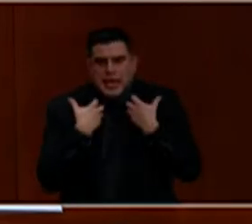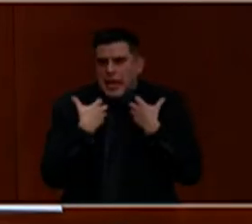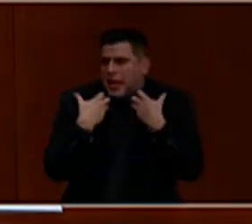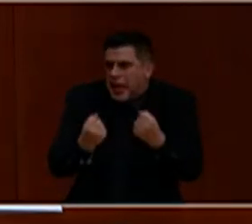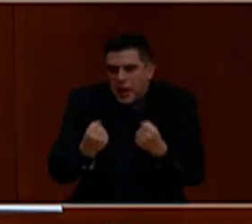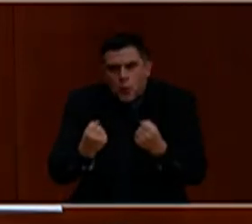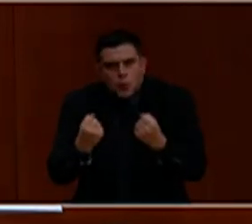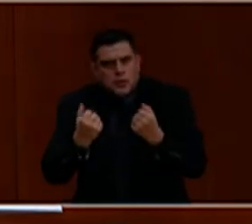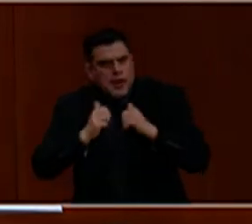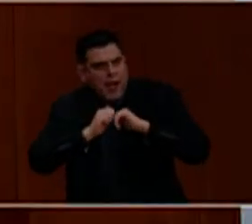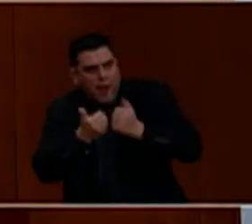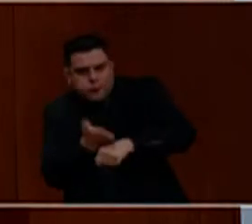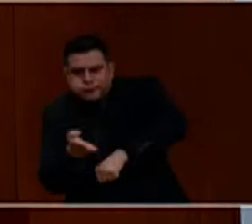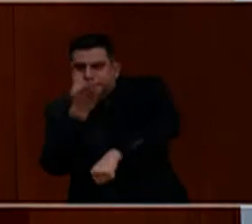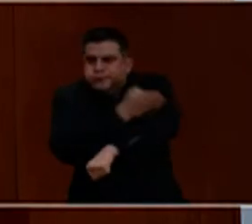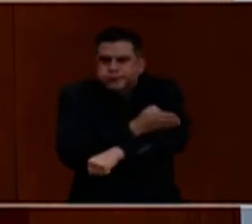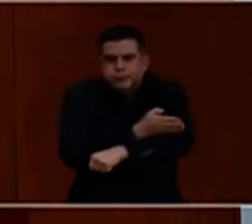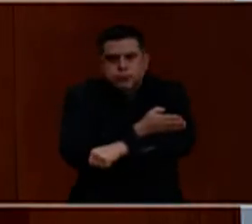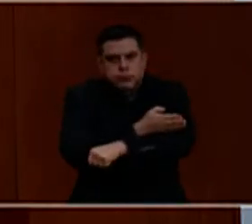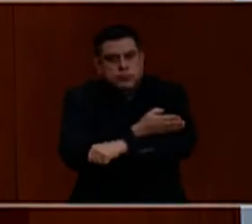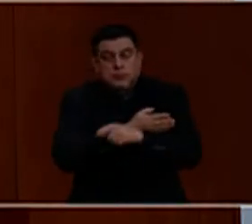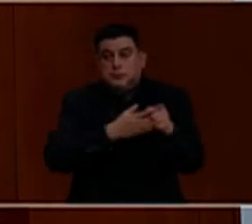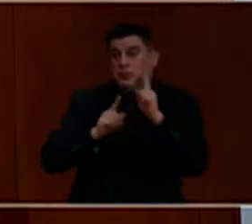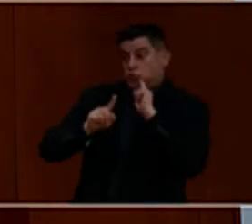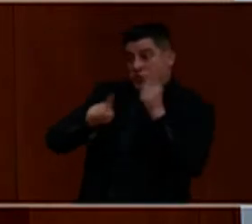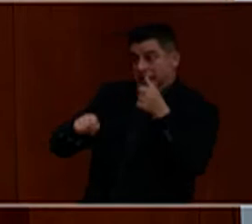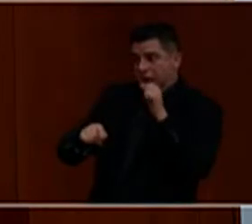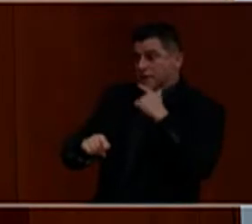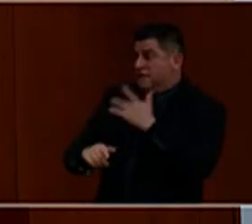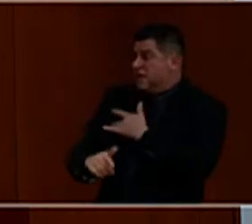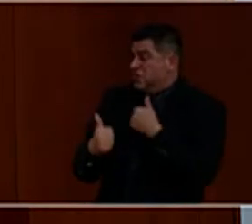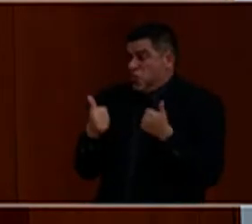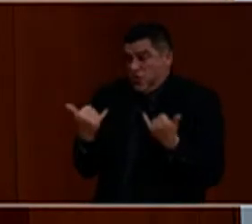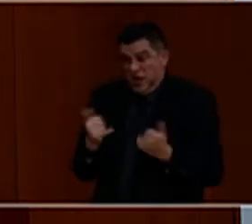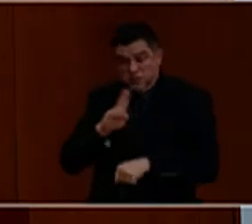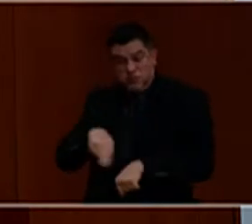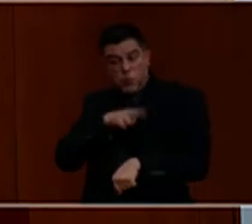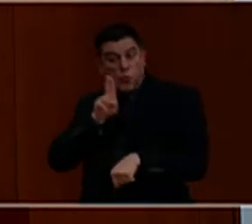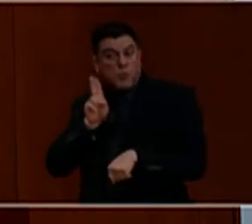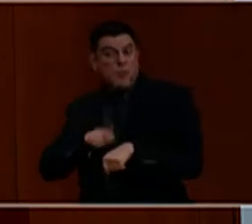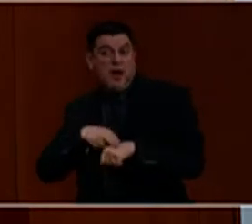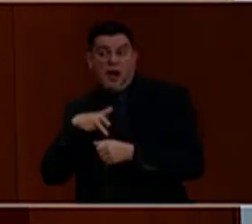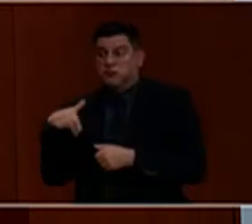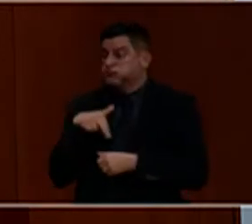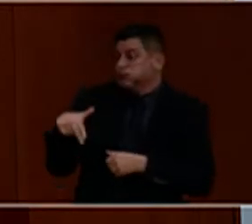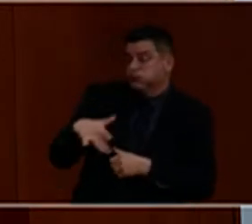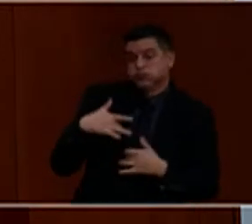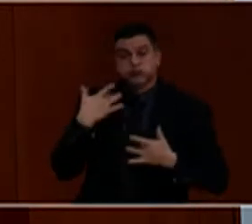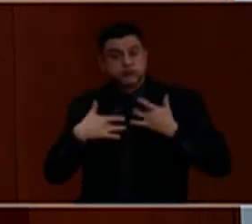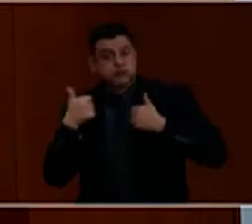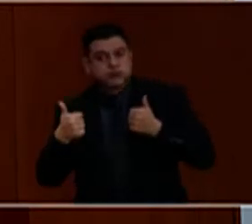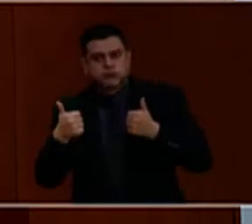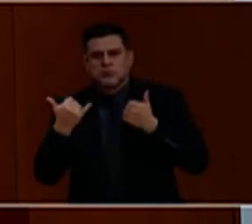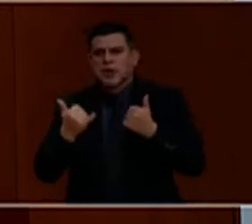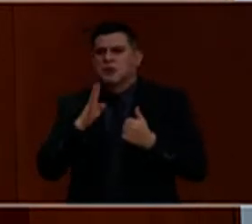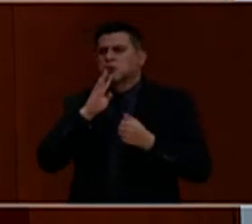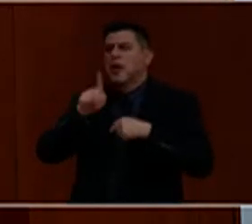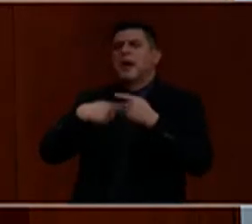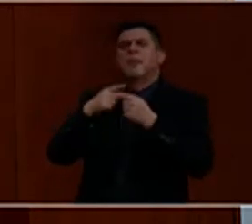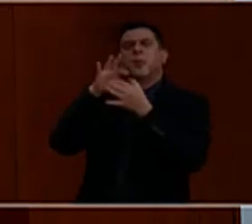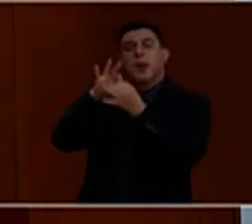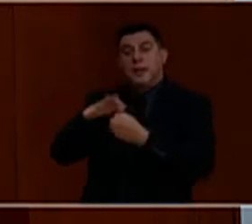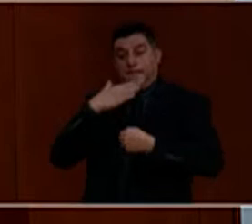really do. One of the things I wanted to say, too, about donating your blood, if I may. Sure. I have to